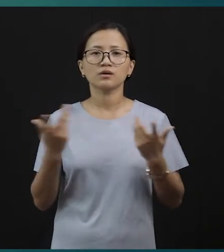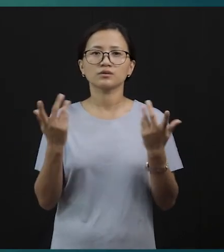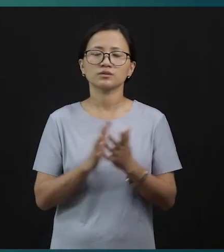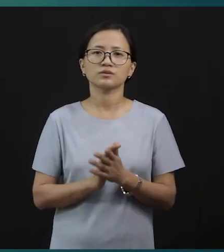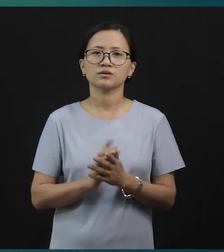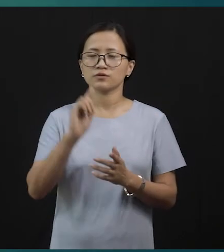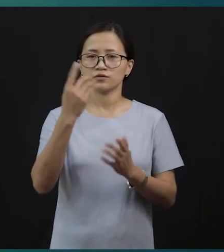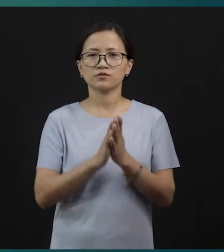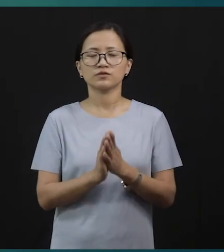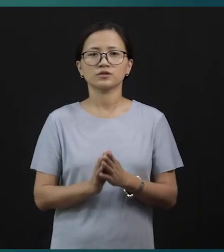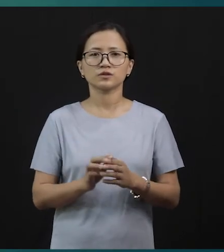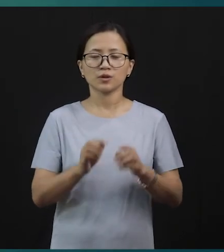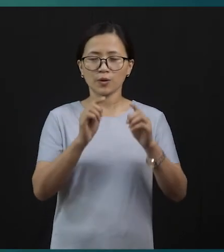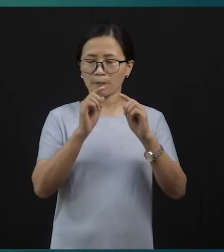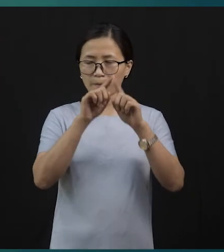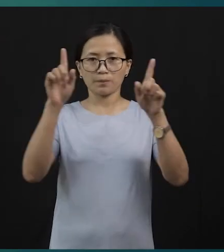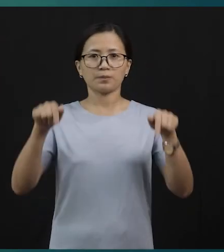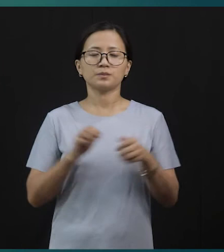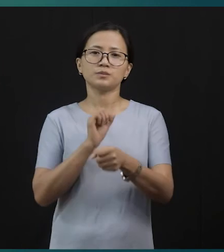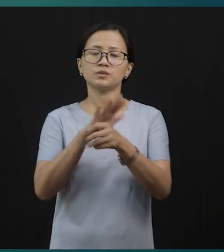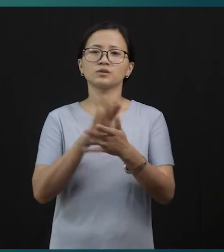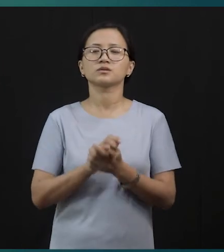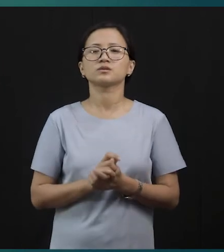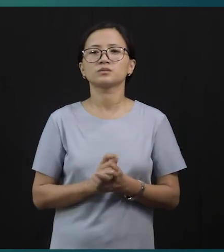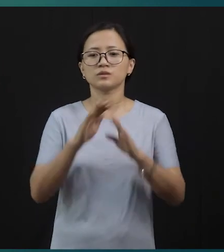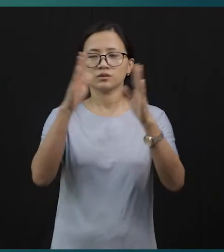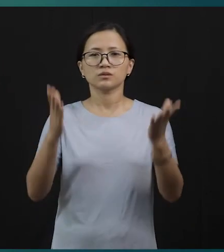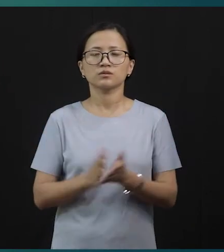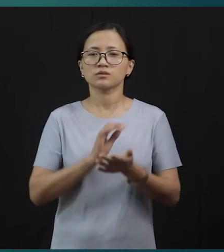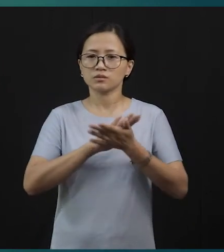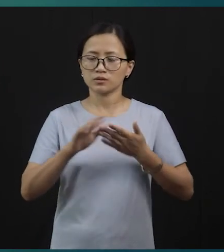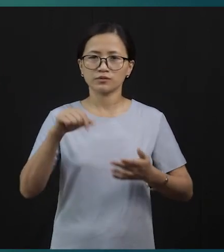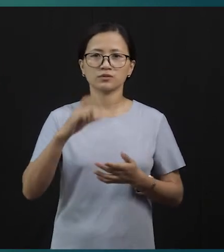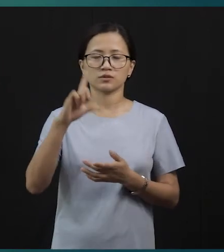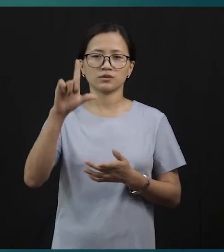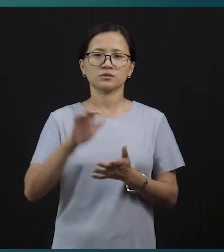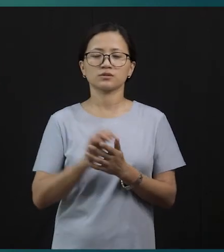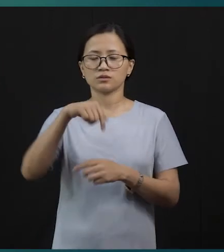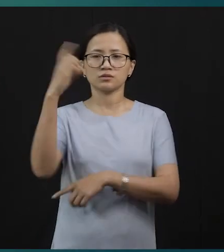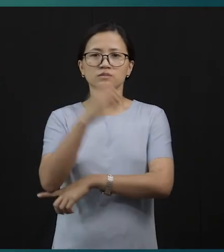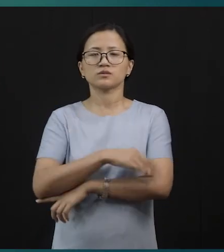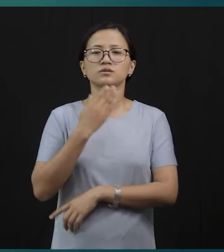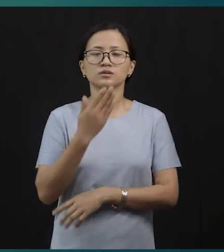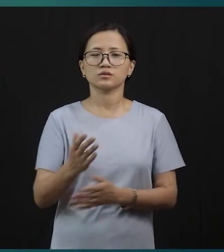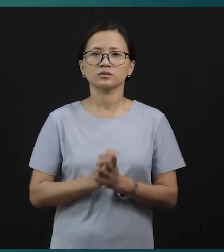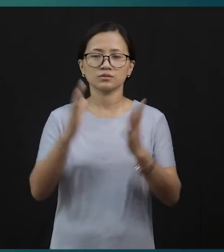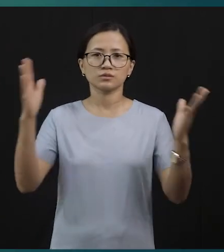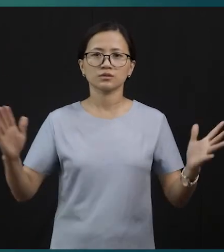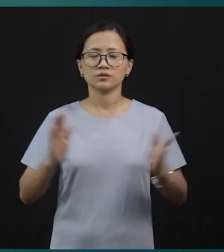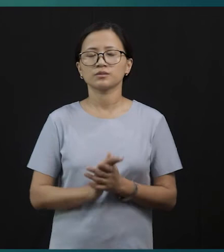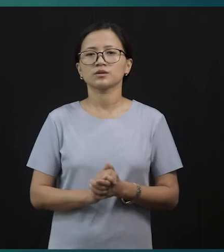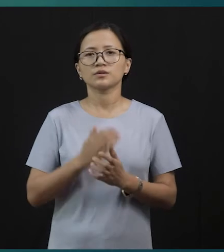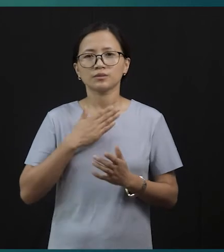first post box came into use. And with this, we are going to wind up our class for today. I want to thank you so much for